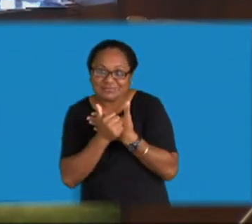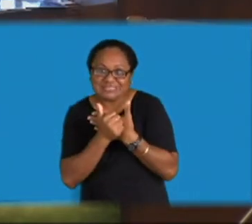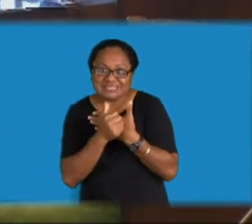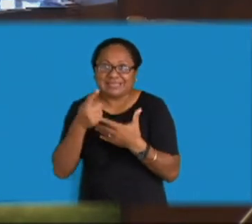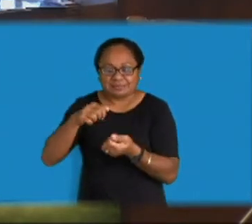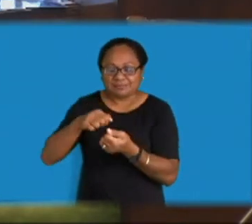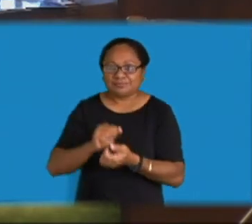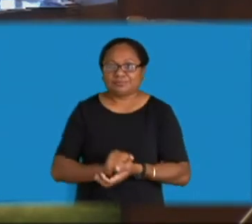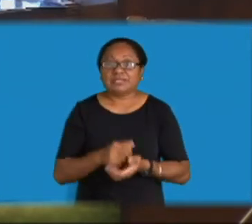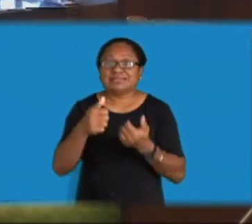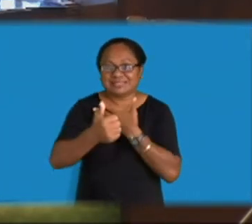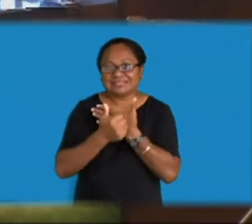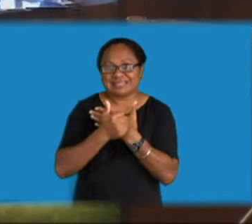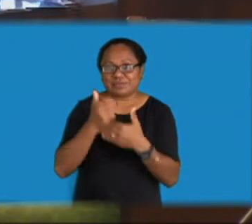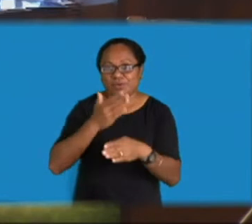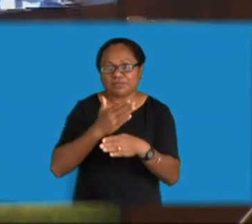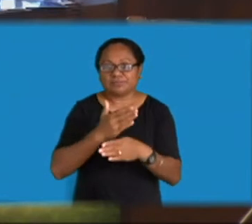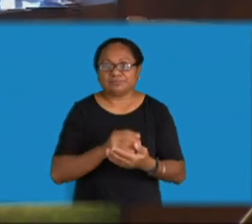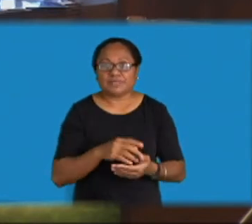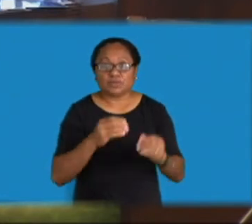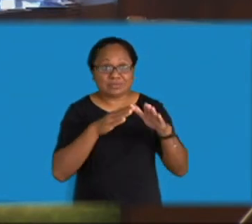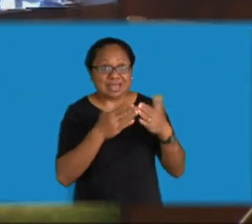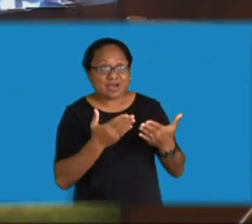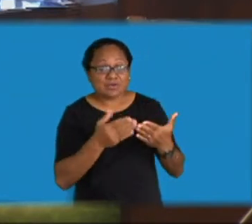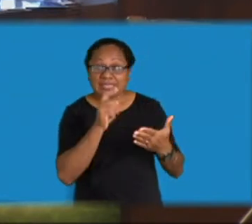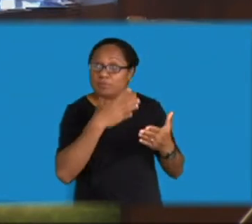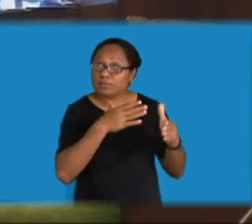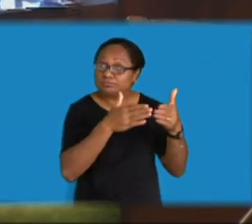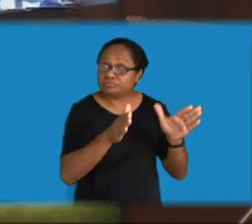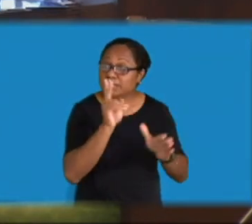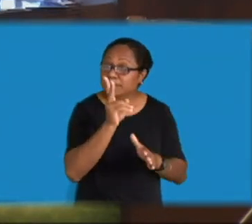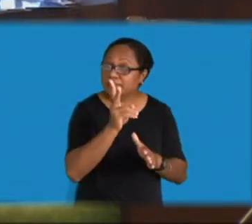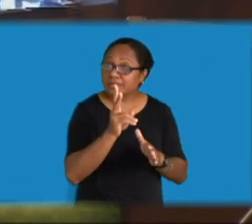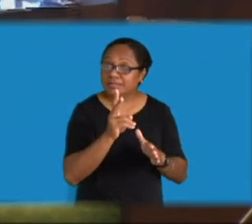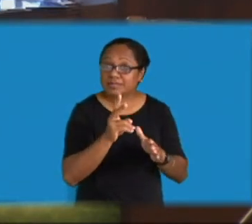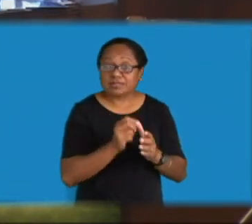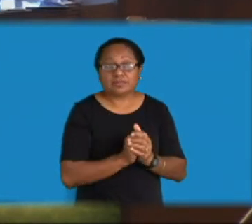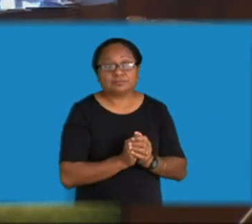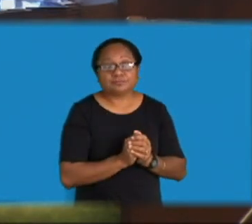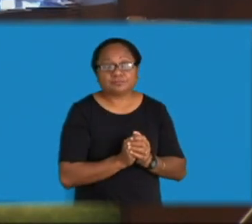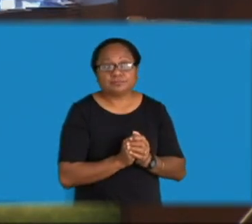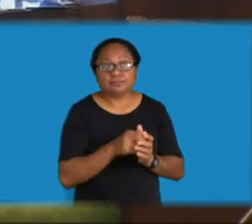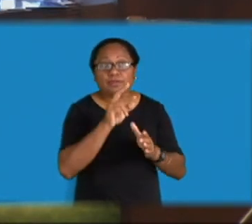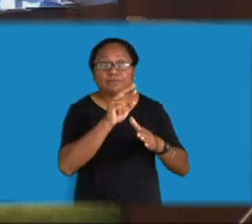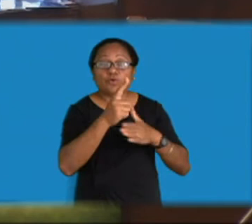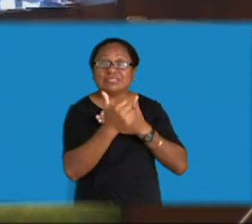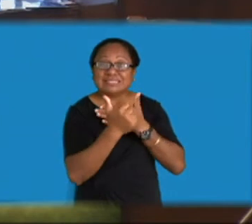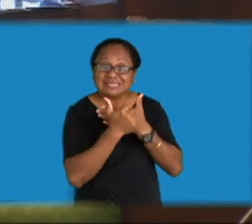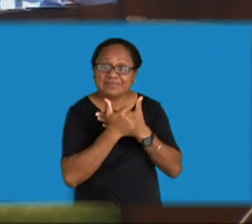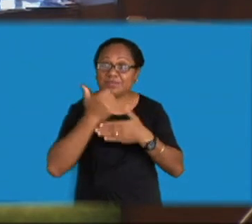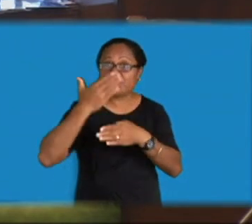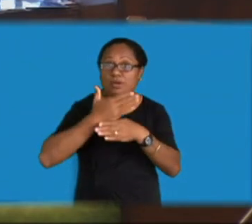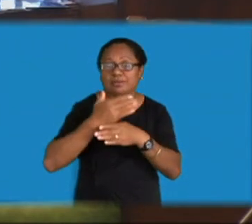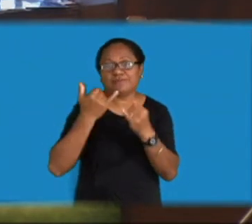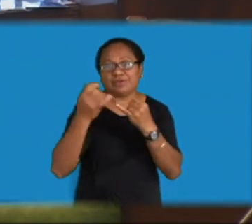Madam Speaker, just the re-entry procedure, this is before a safety audit, is mandatory